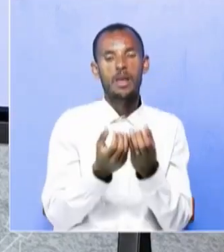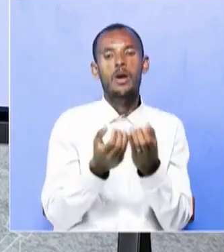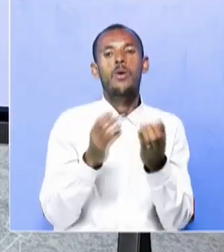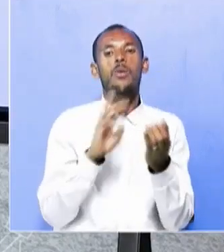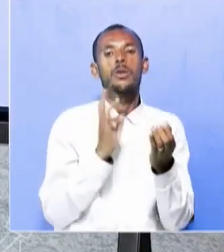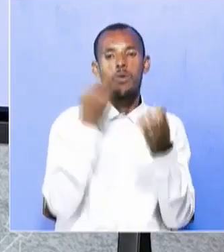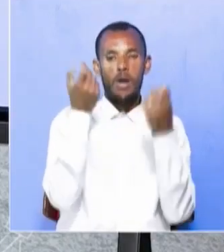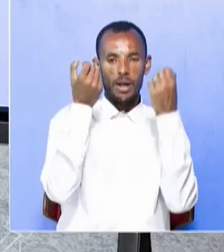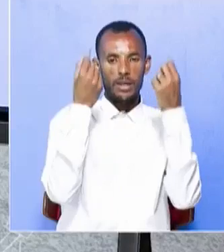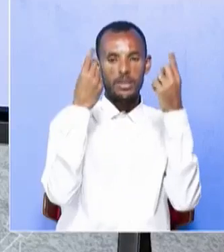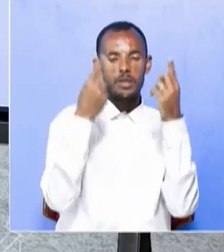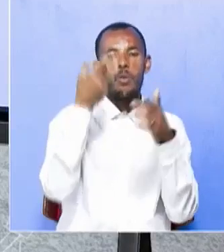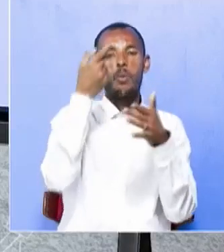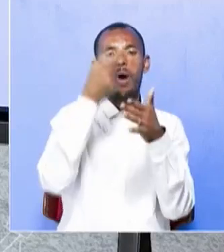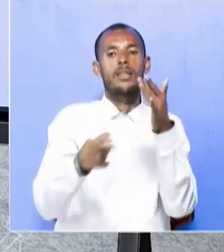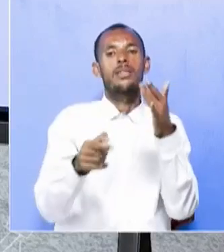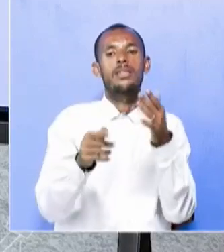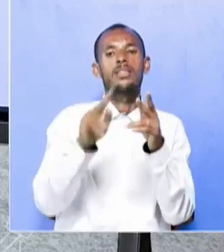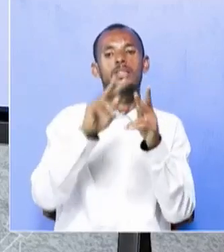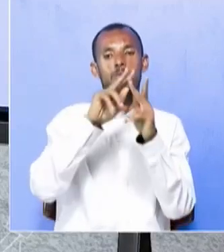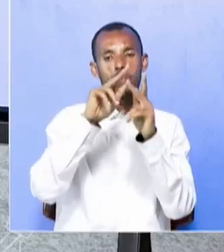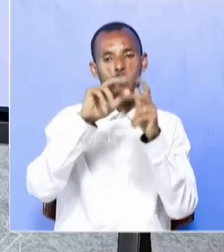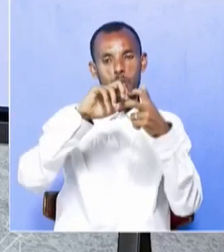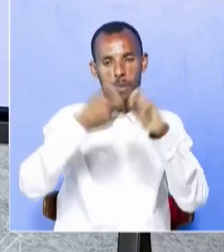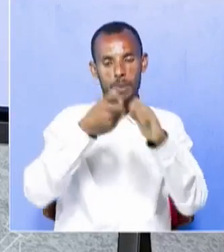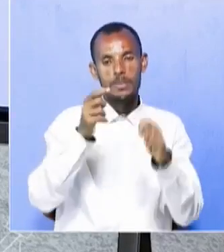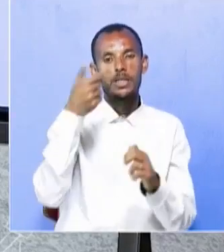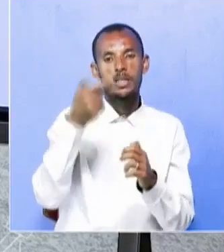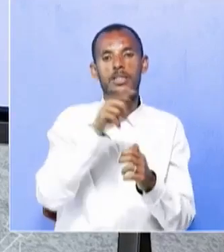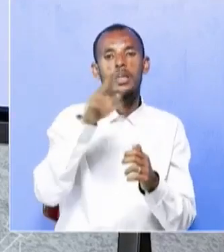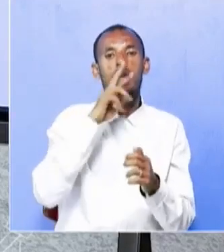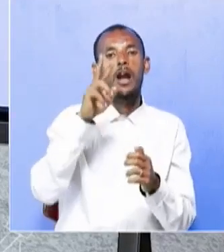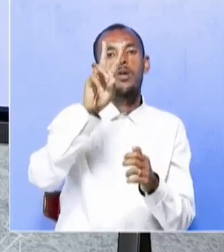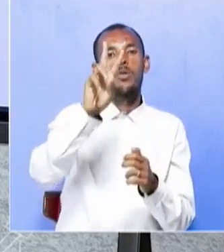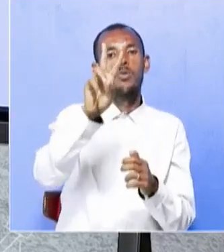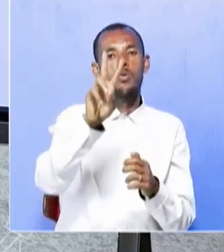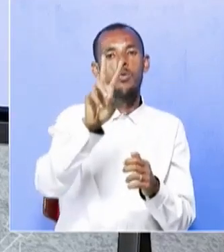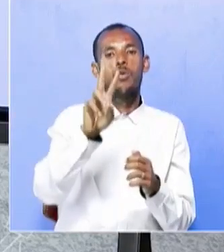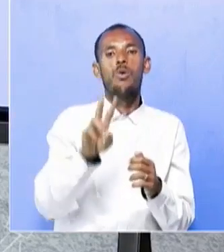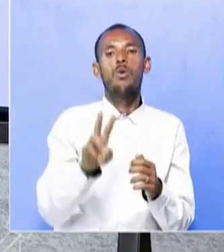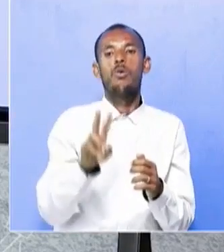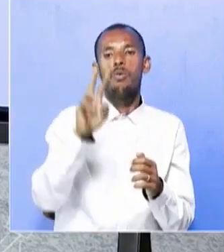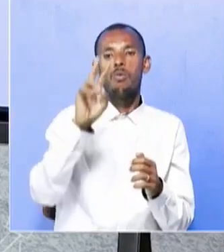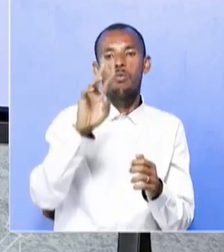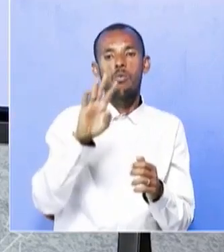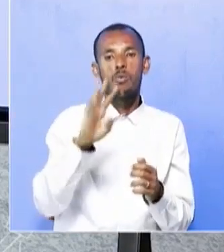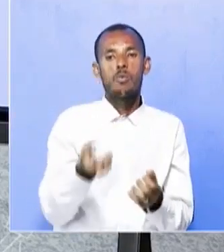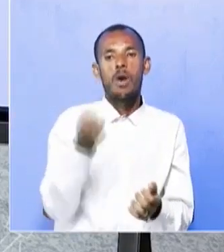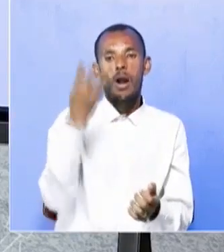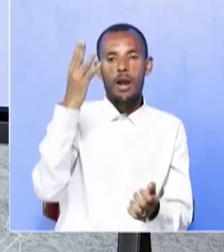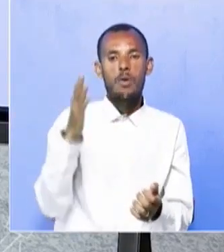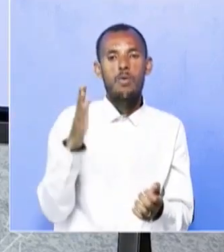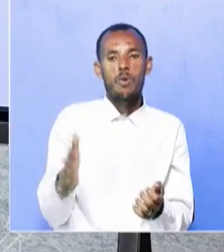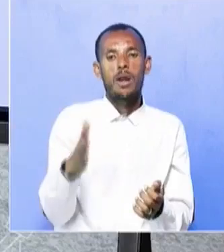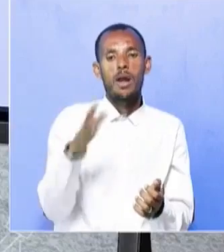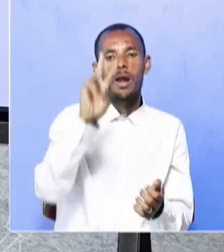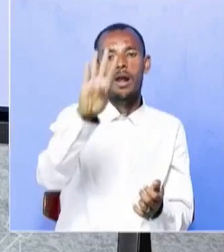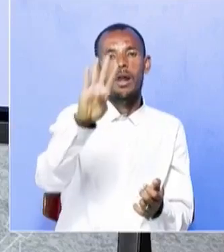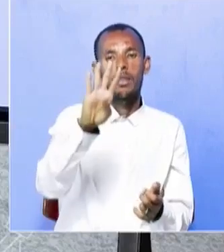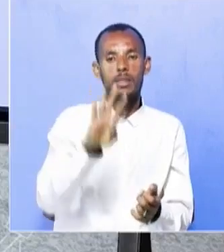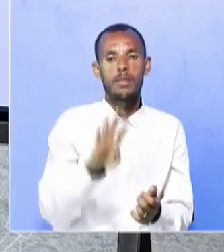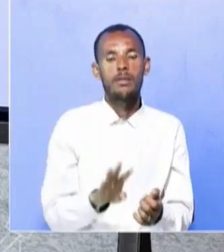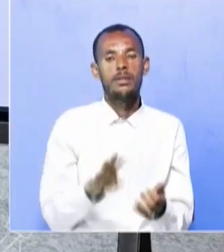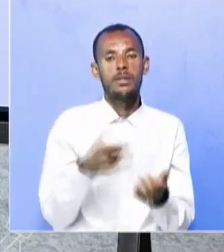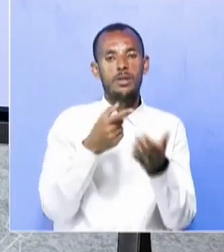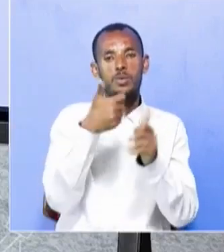to understand what the problem is saying. There are two quadrilaterals, okay? There are two